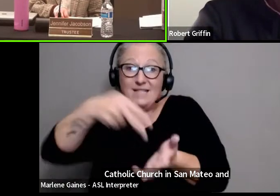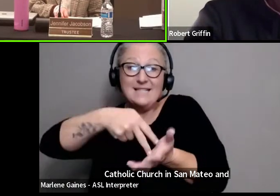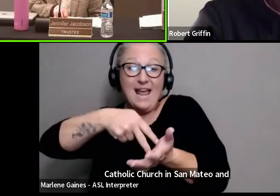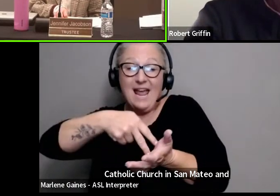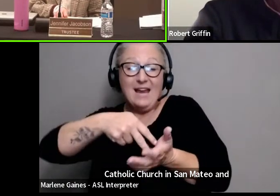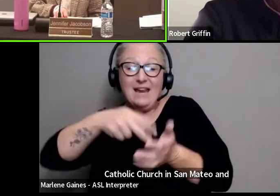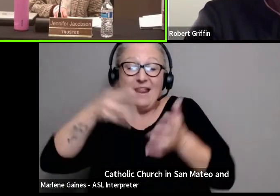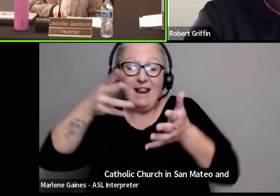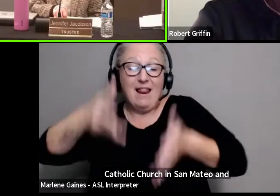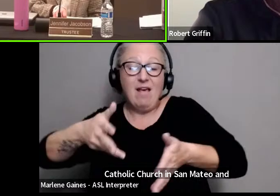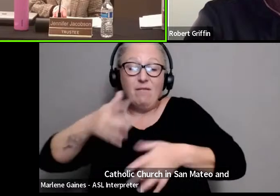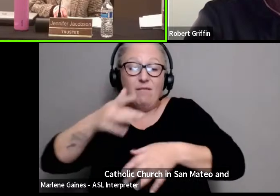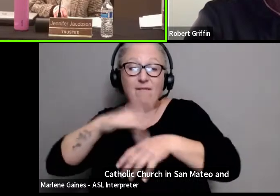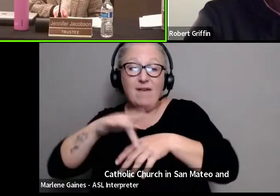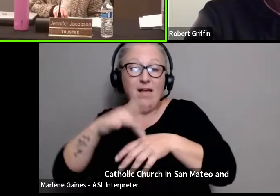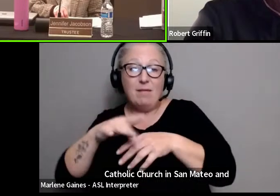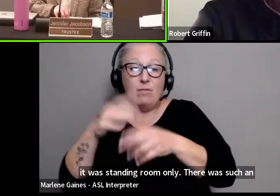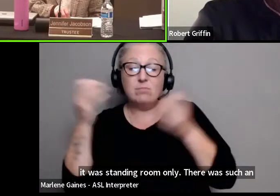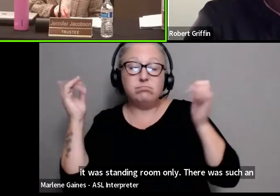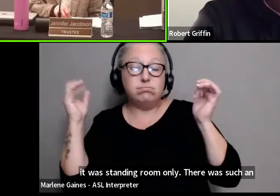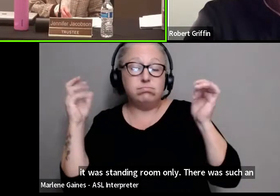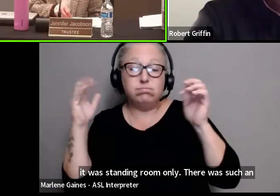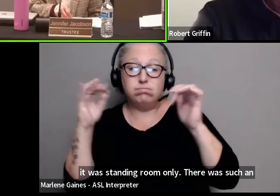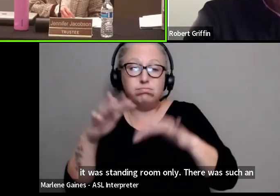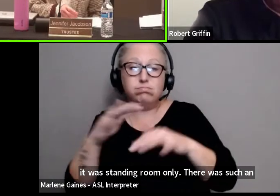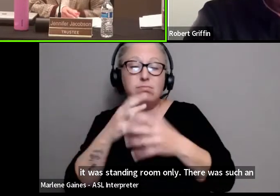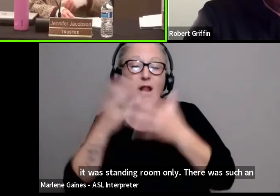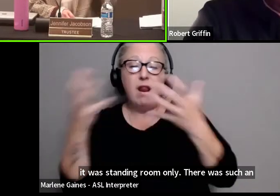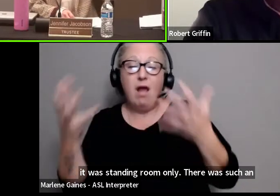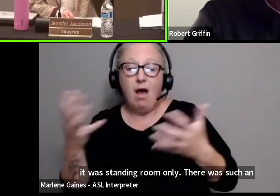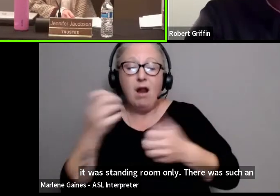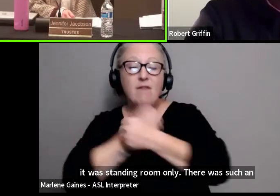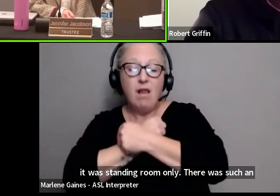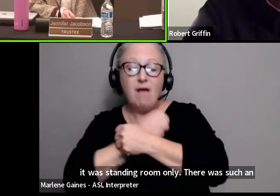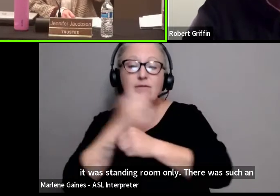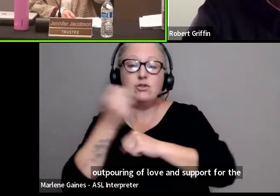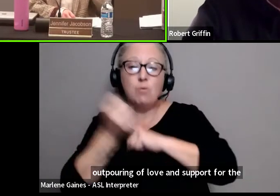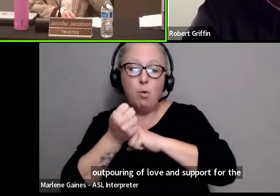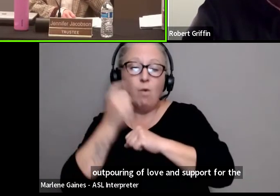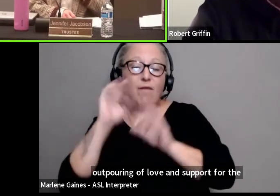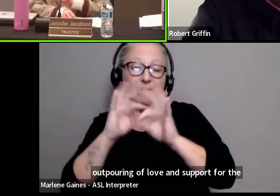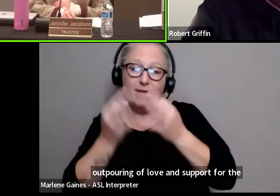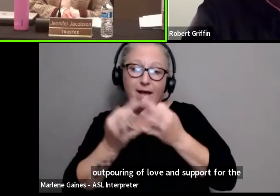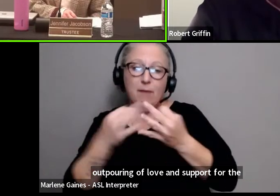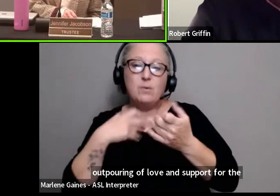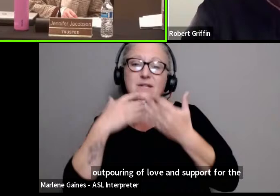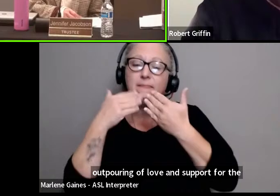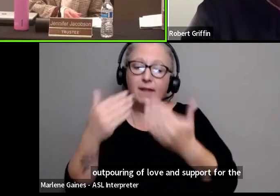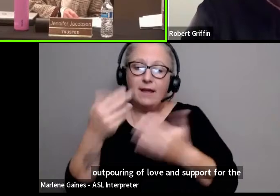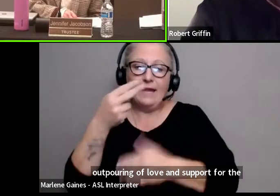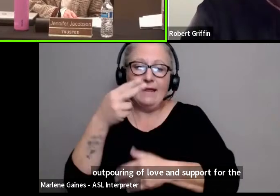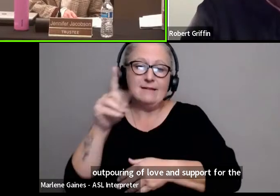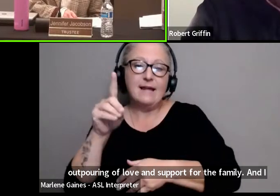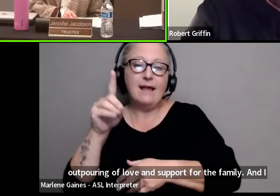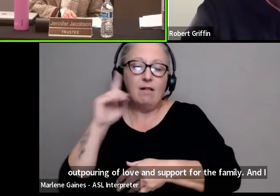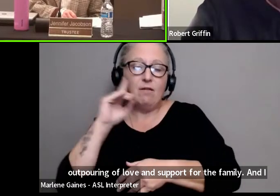an outpouring of love and support for the family, and I just wanted to thank Hillsdale for